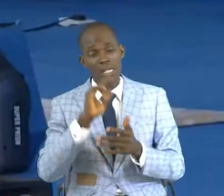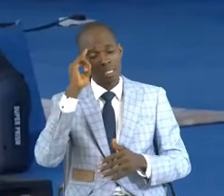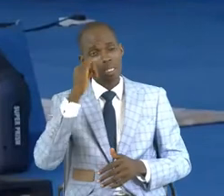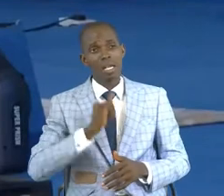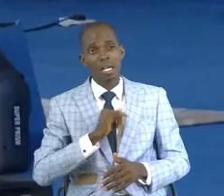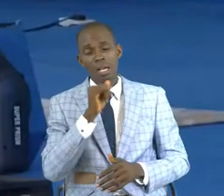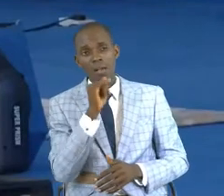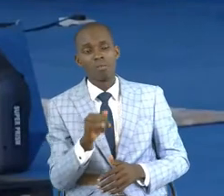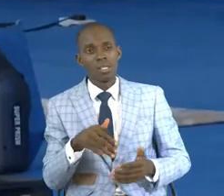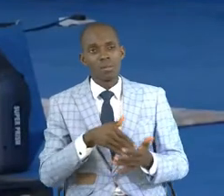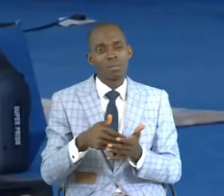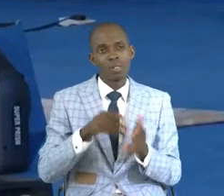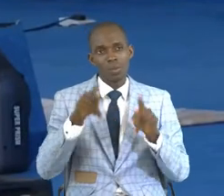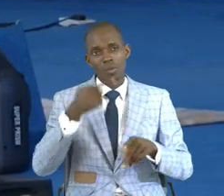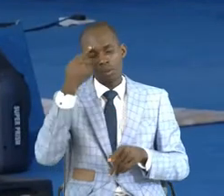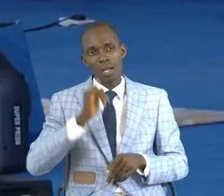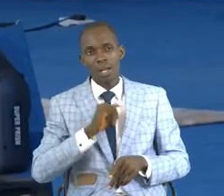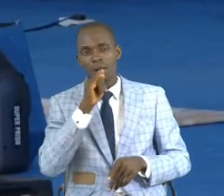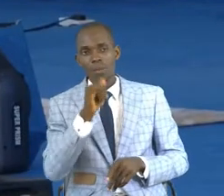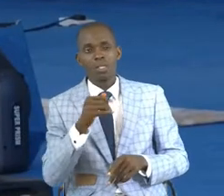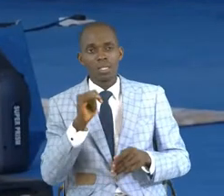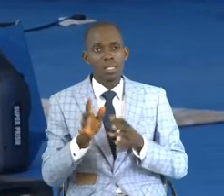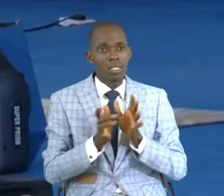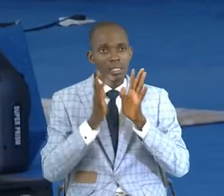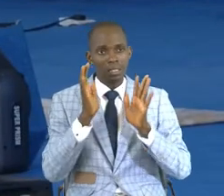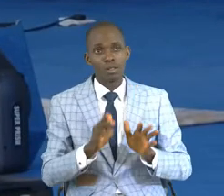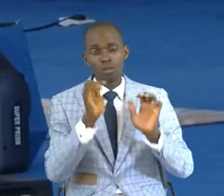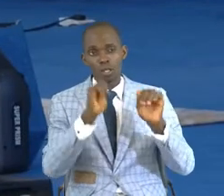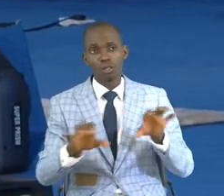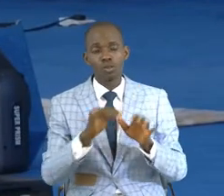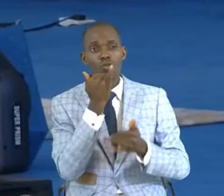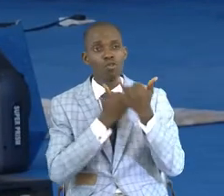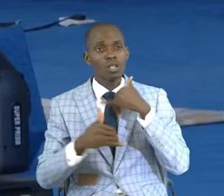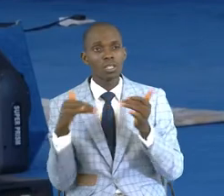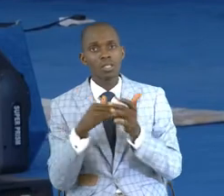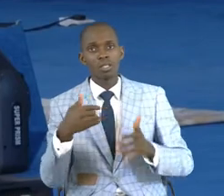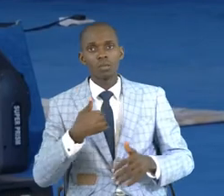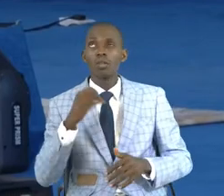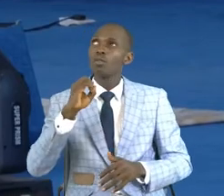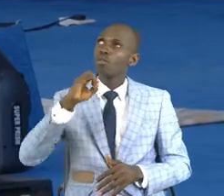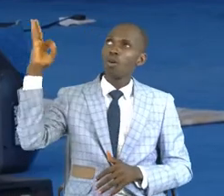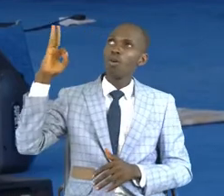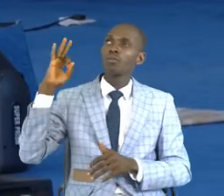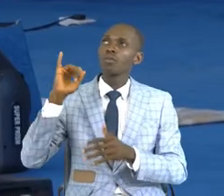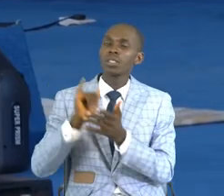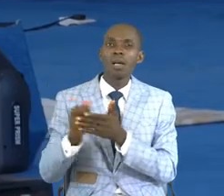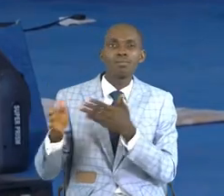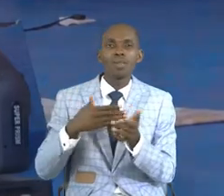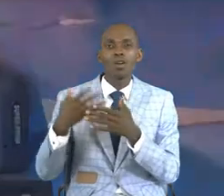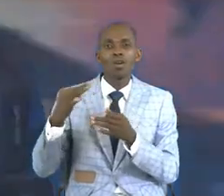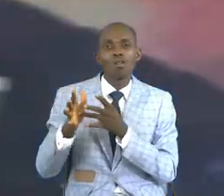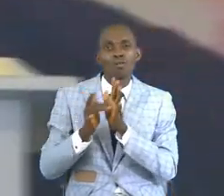deep alive, that's it, they can do that to me. I switch off deeper life, and then I'm now